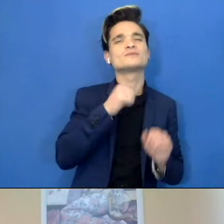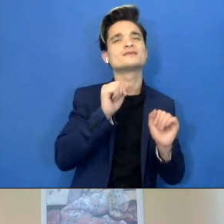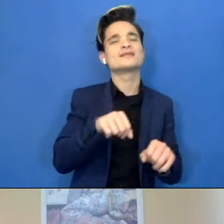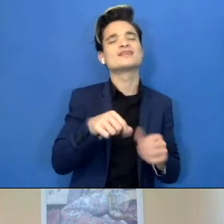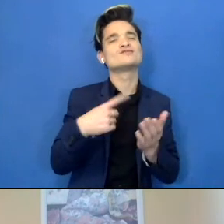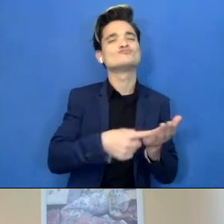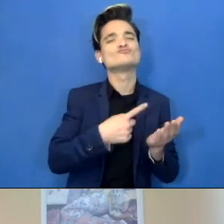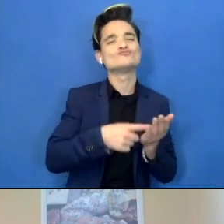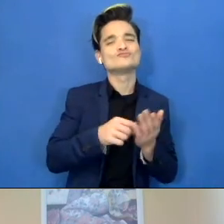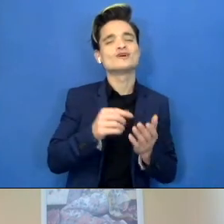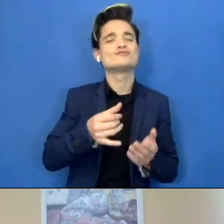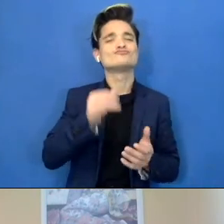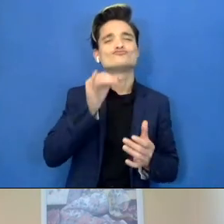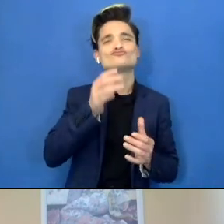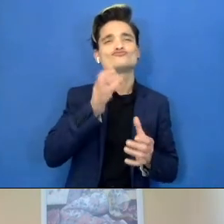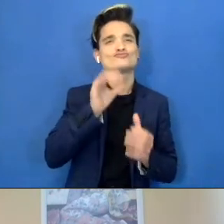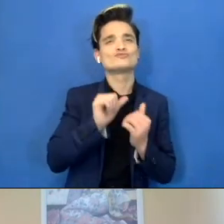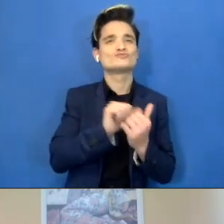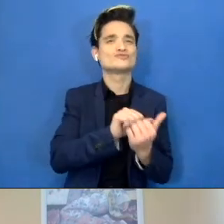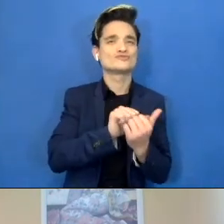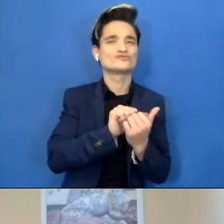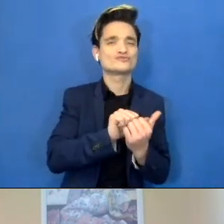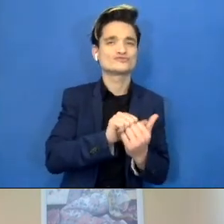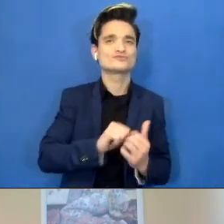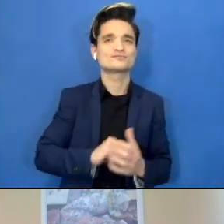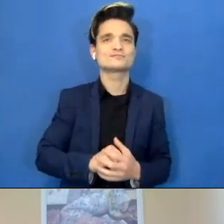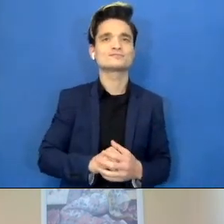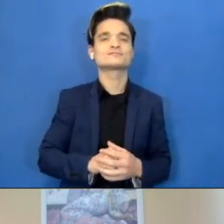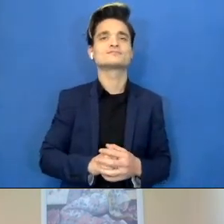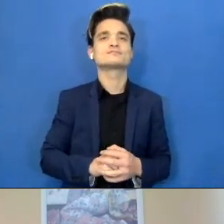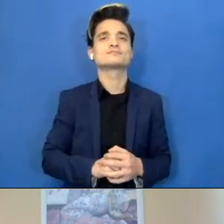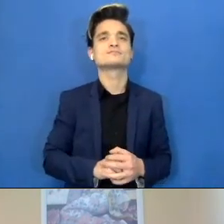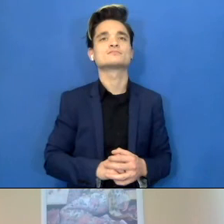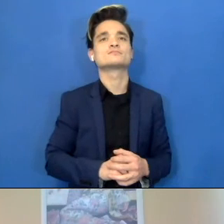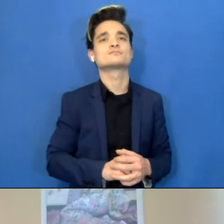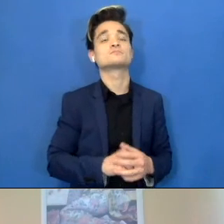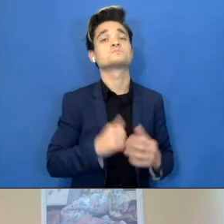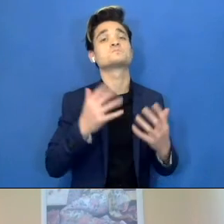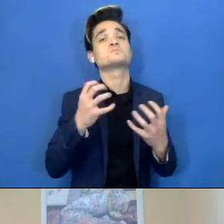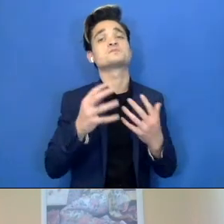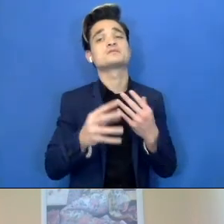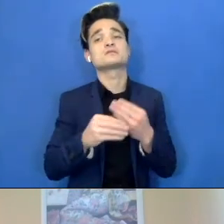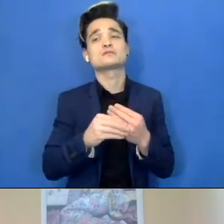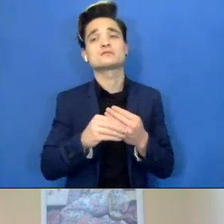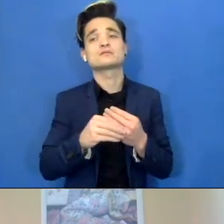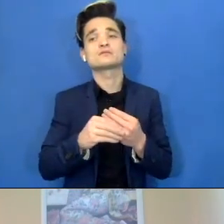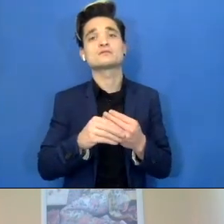One thing I want to say as well, sorry, Lauren, I'm just going to add this before I forget about it. If someone says no, if someone,